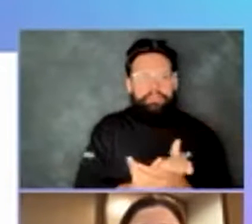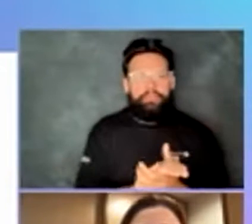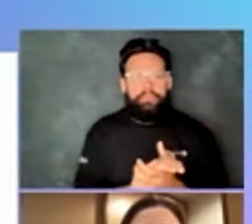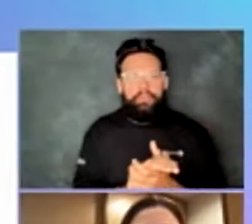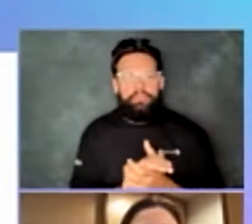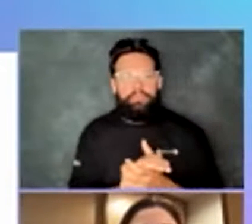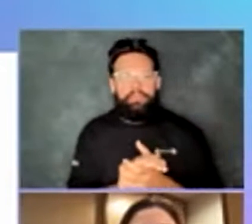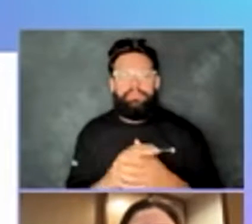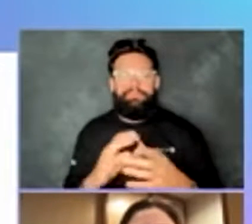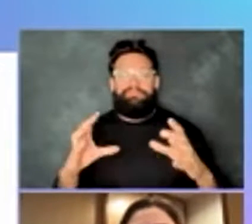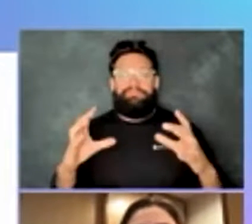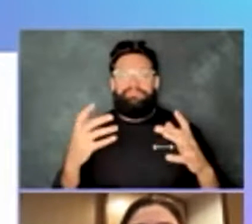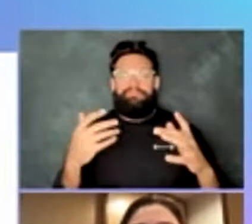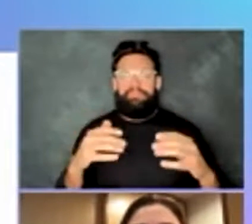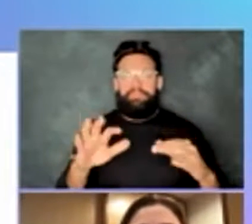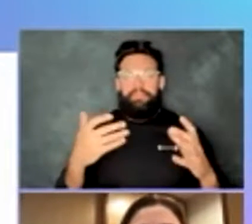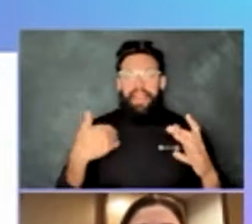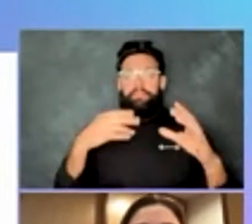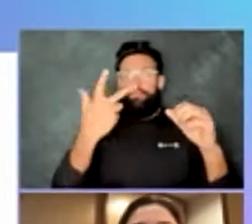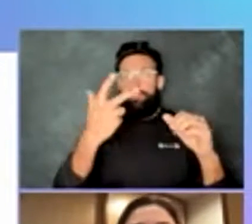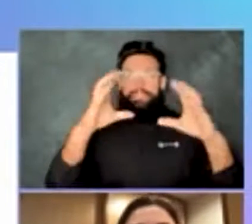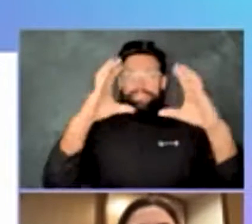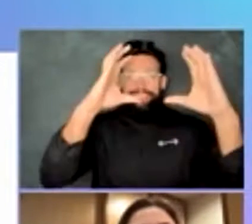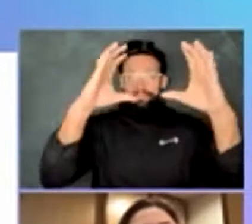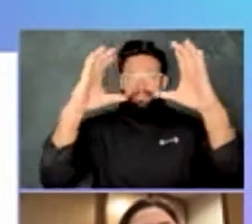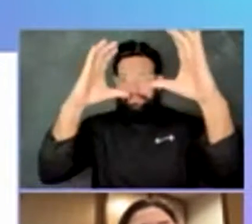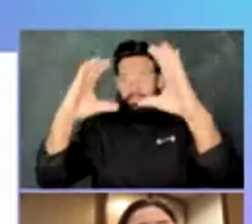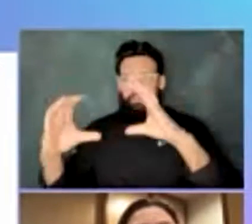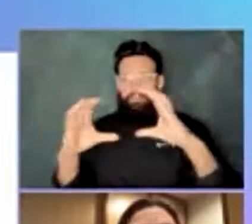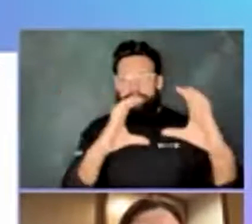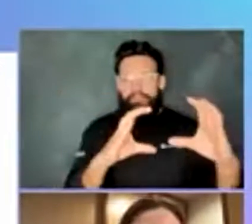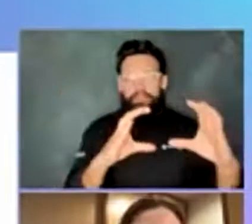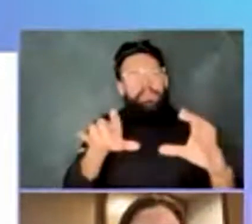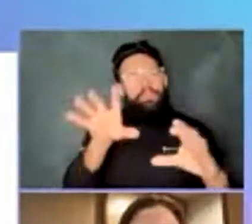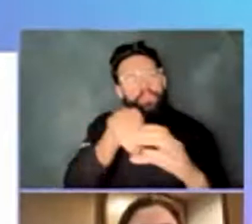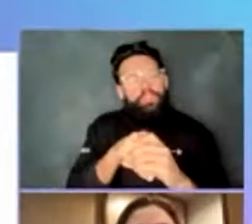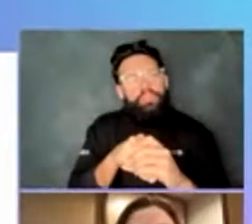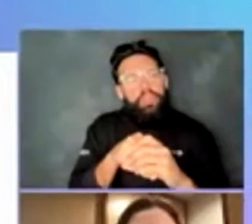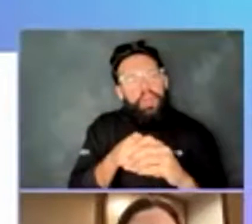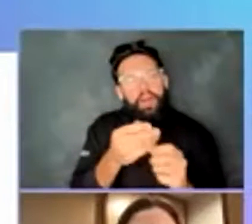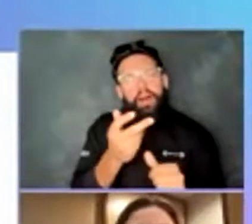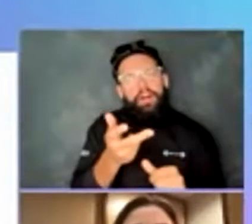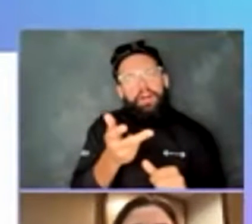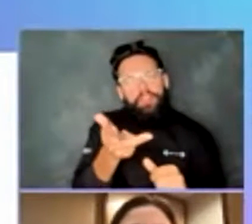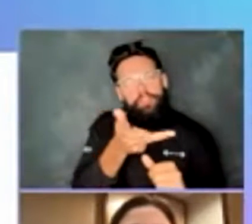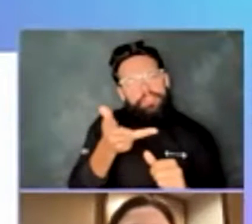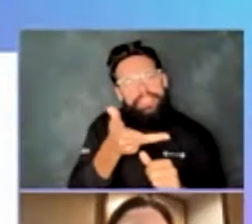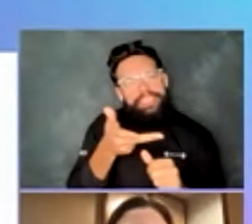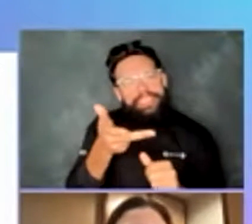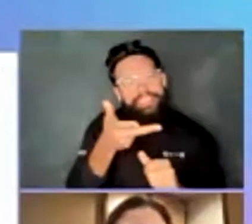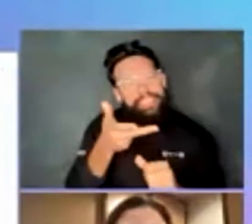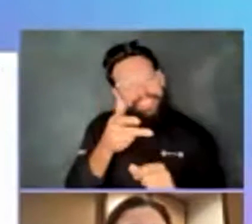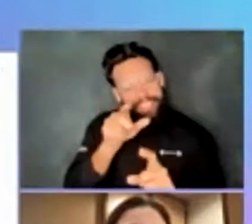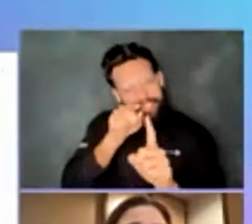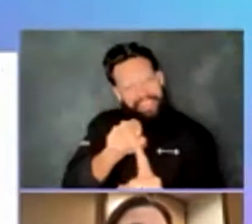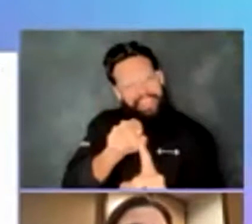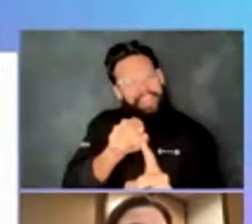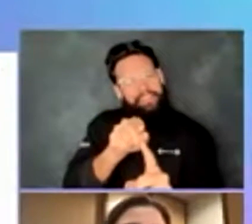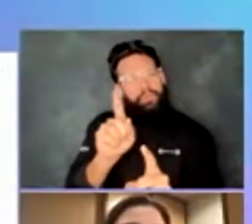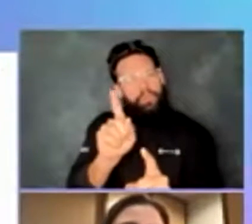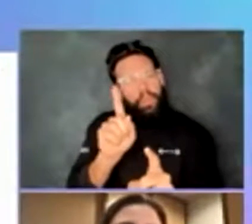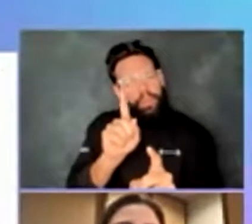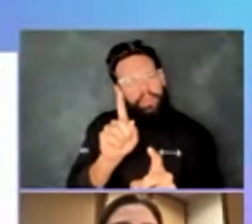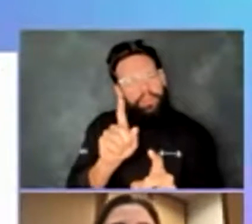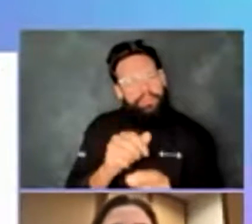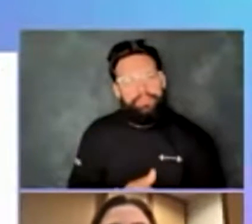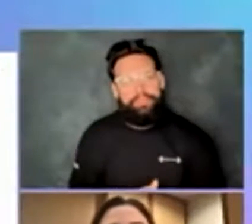sweet spot is the strategy that helps to address all of these three areas. So first of